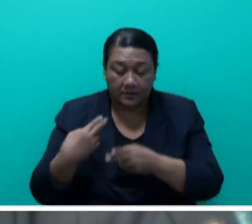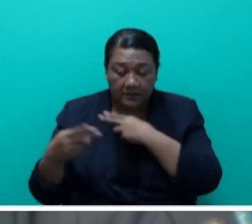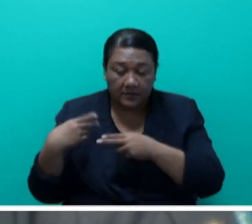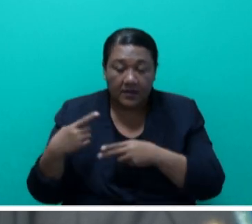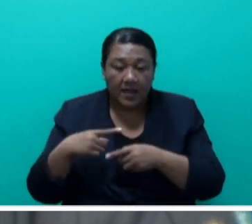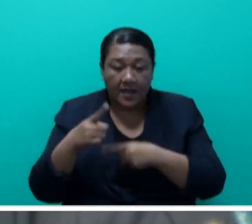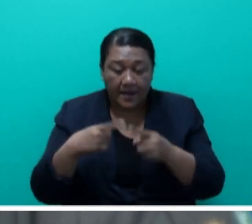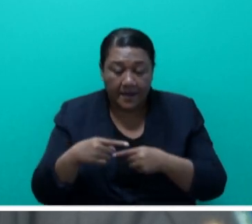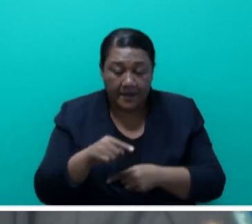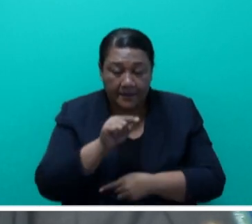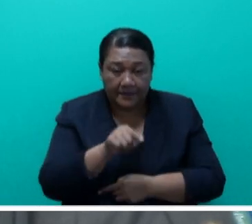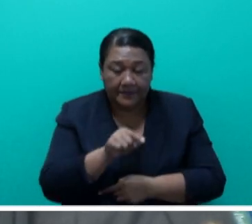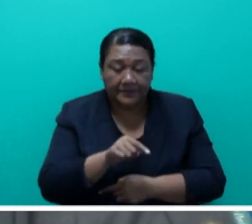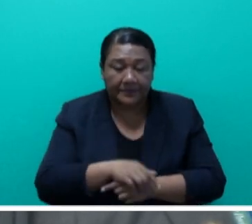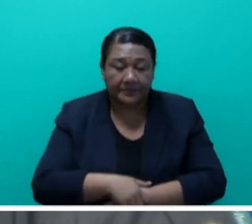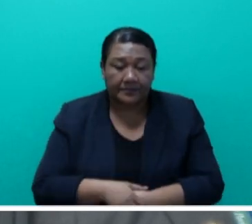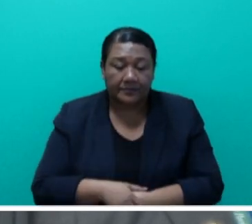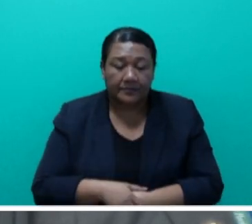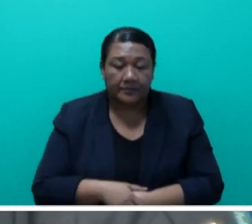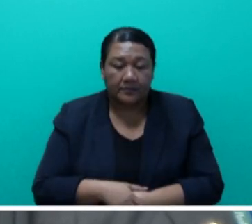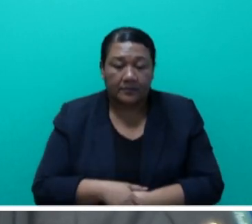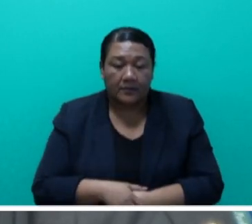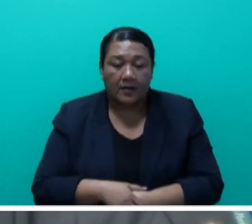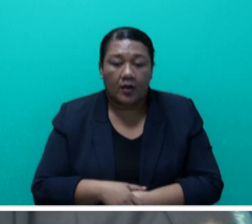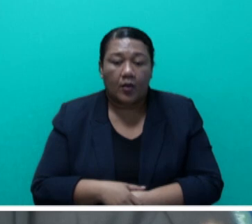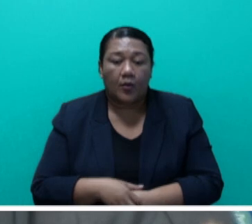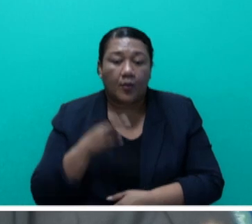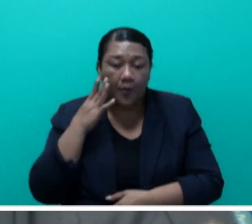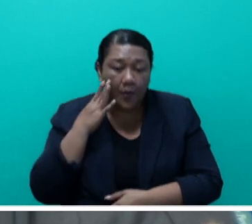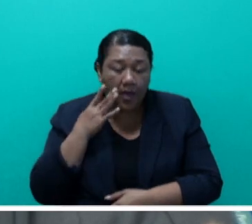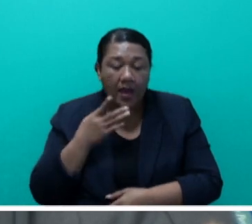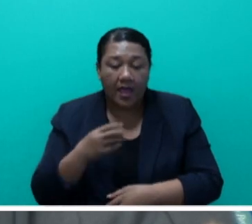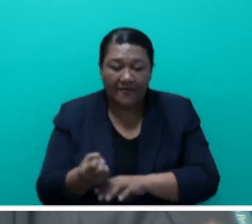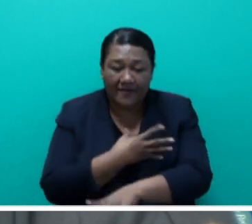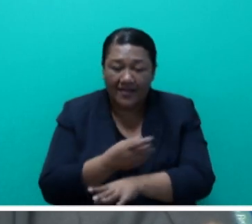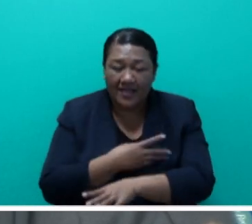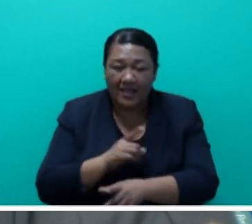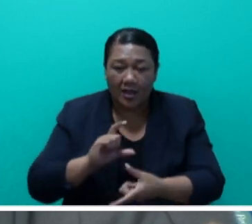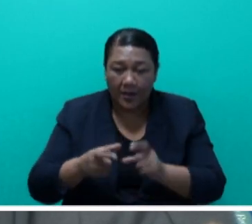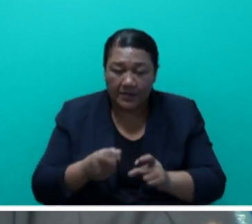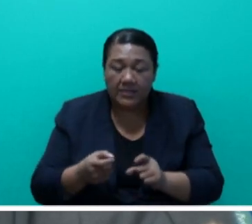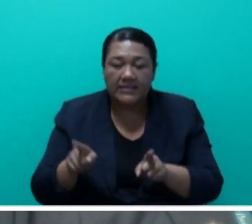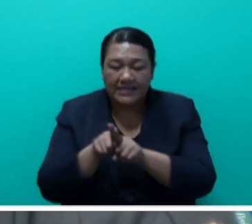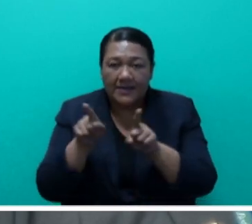recovery from the ongoing impact of climate change and the impact of COVID-19.